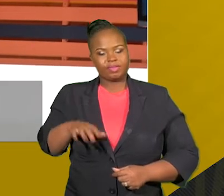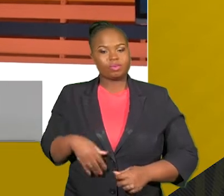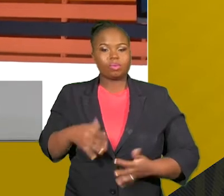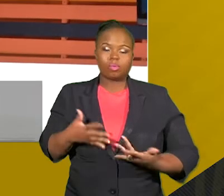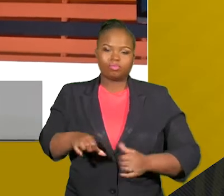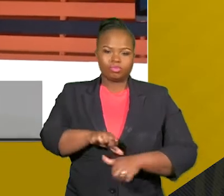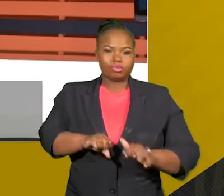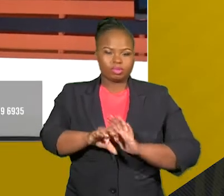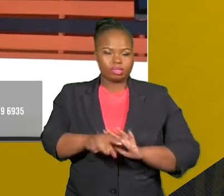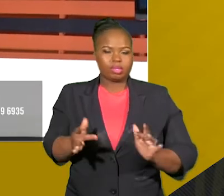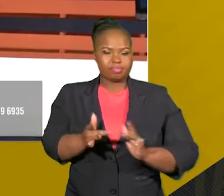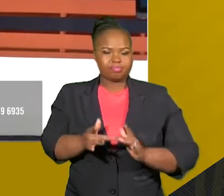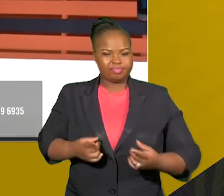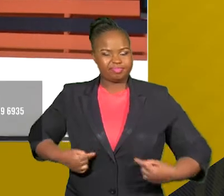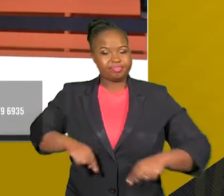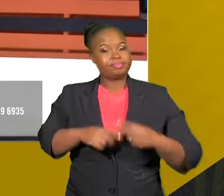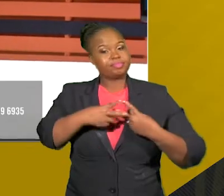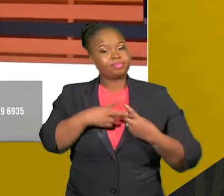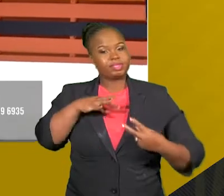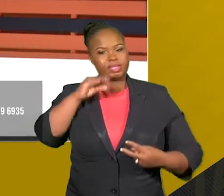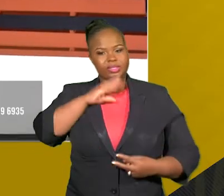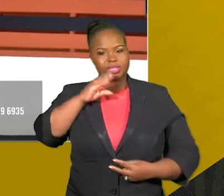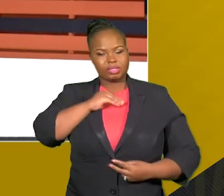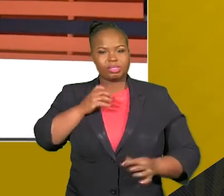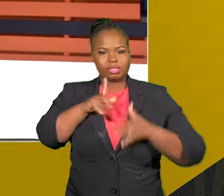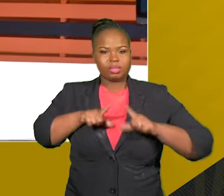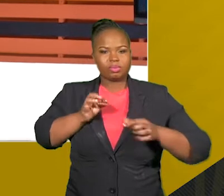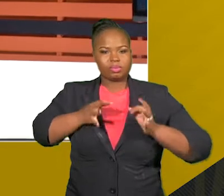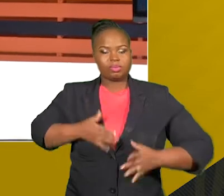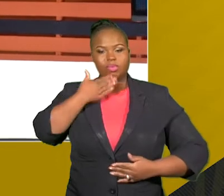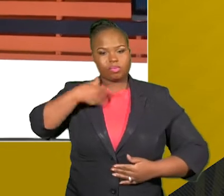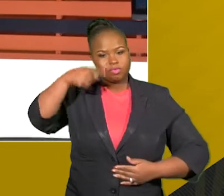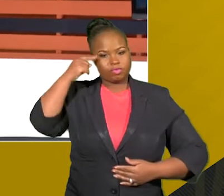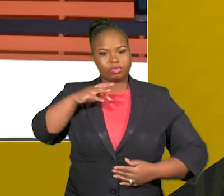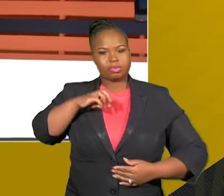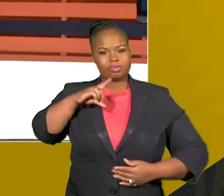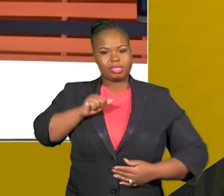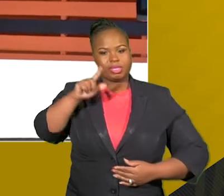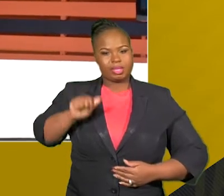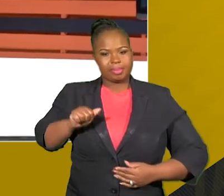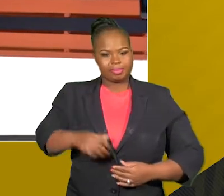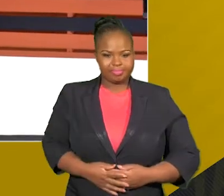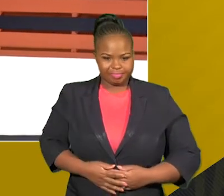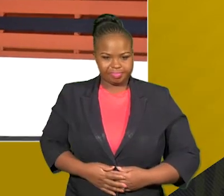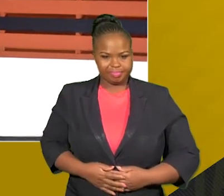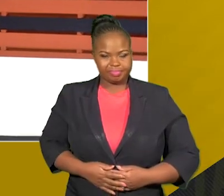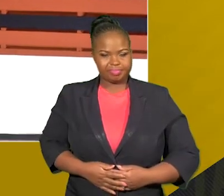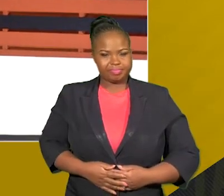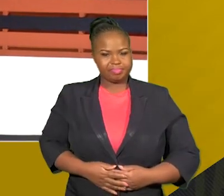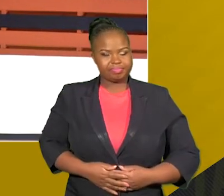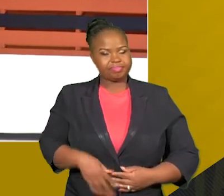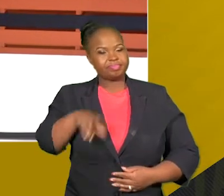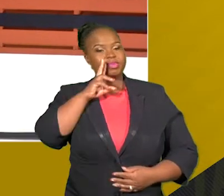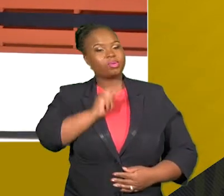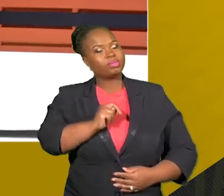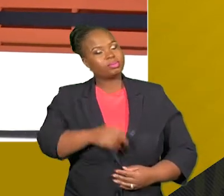011-339-1315 or usithole kuzo zonke iy'nkundla zokuxhumana. The hashtag is Daily Thetha. Kanti kuyona otoleka ngolimi ezandla usisi u-4G wakamadlala. Nicolette?